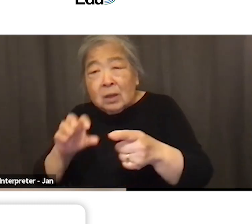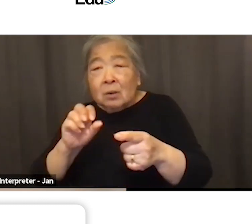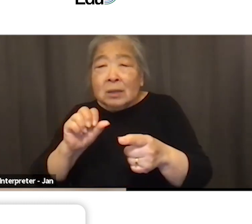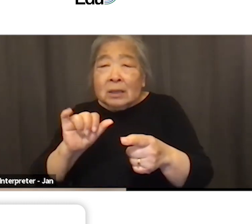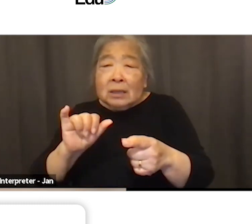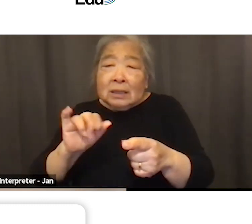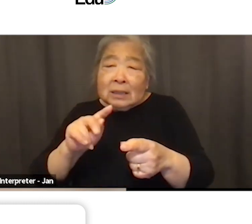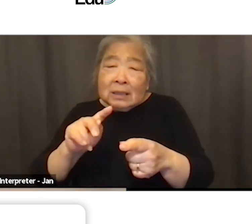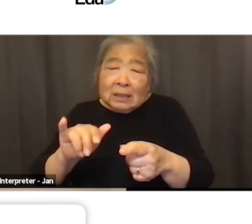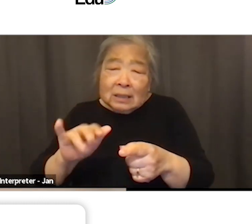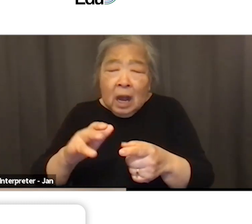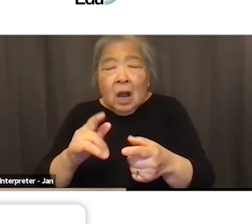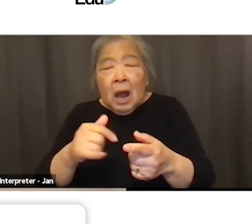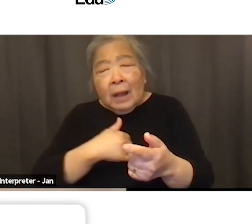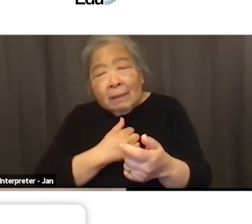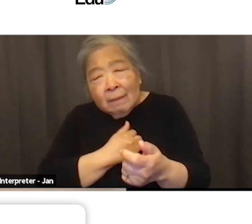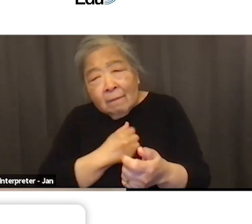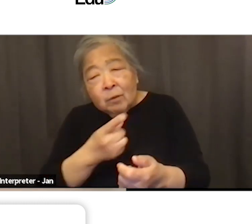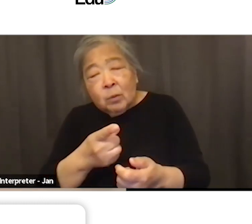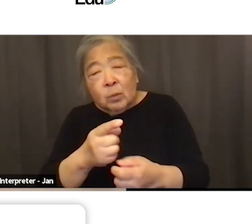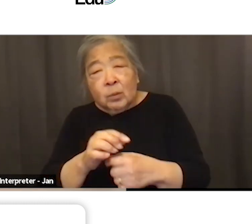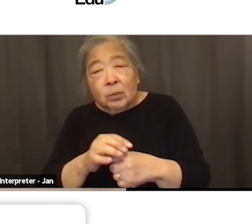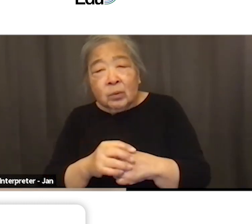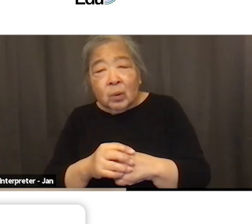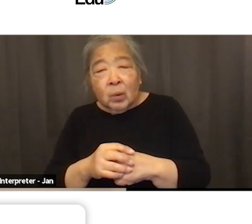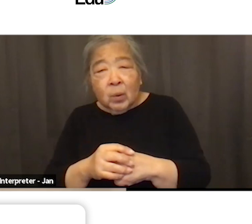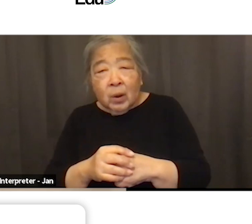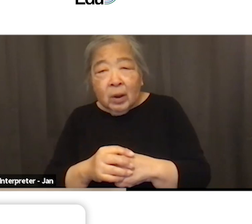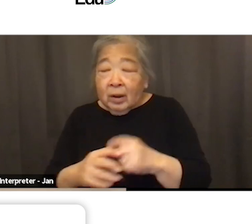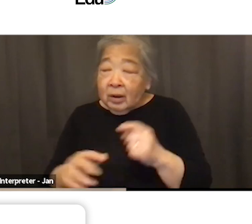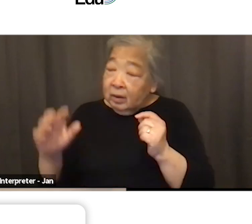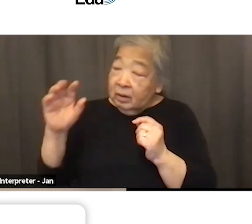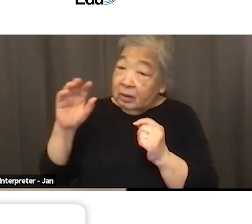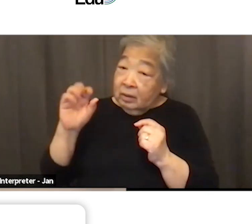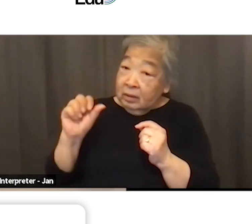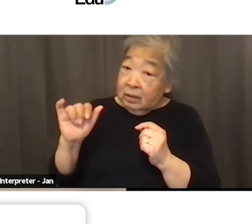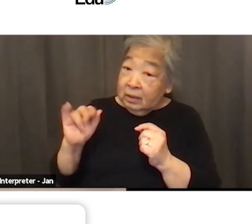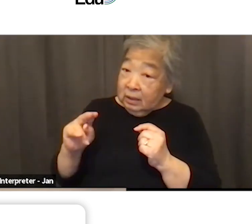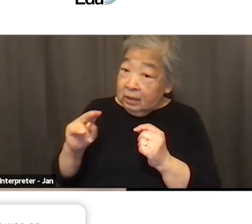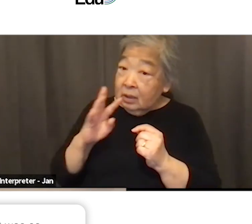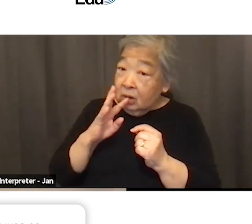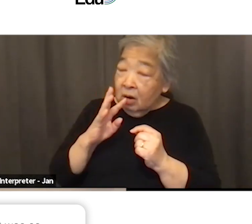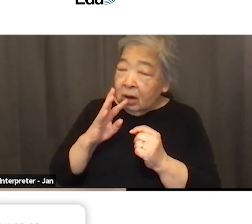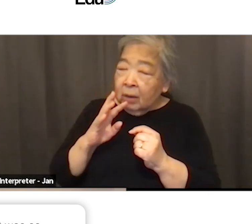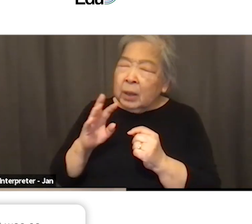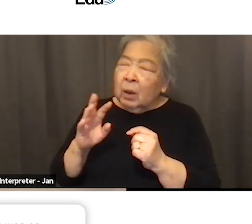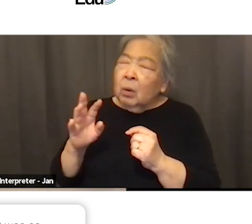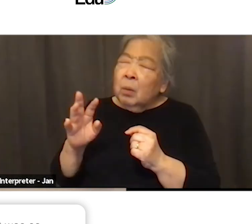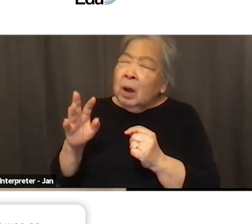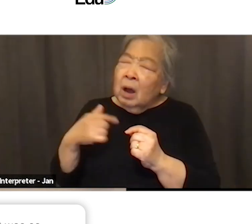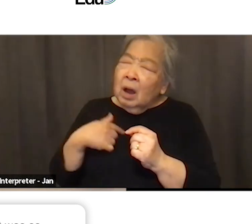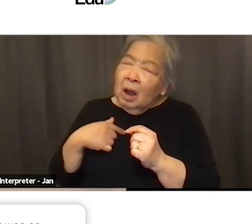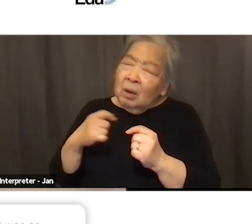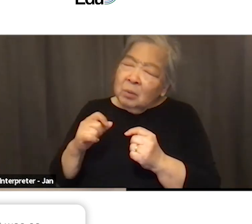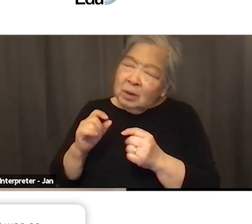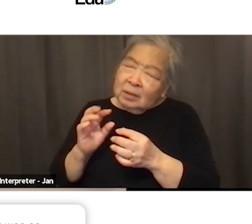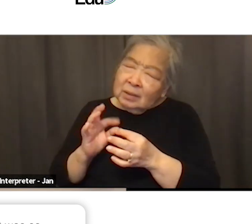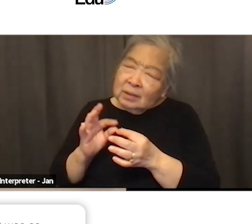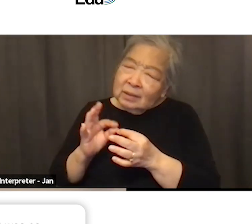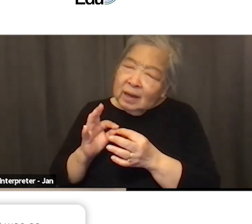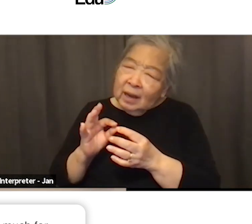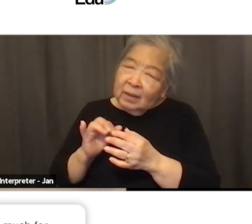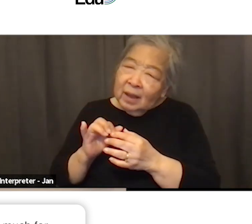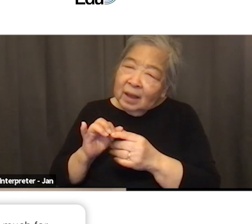love you. And on that note, well, I just want to say if to just that was